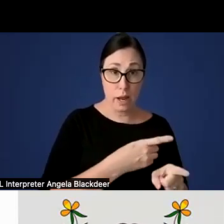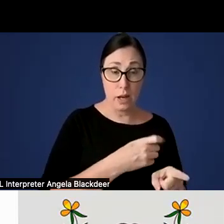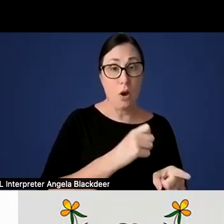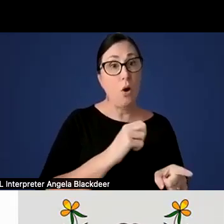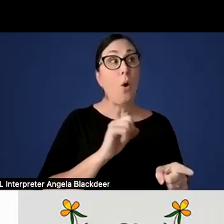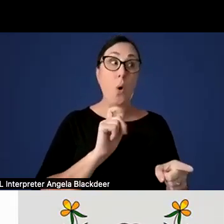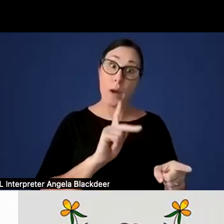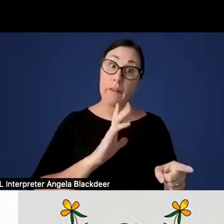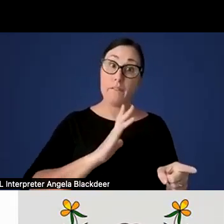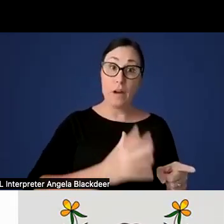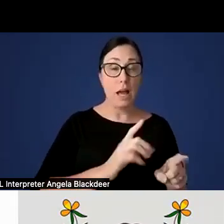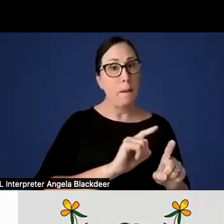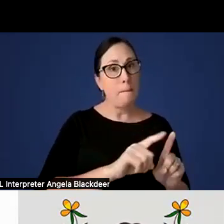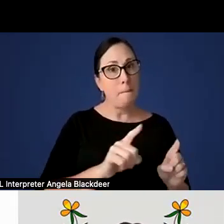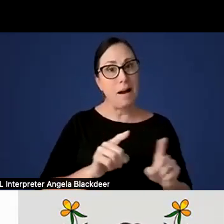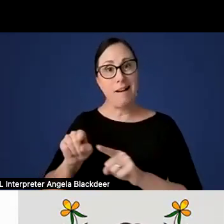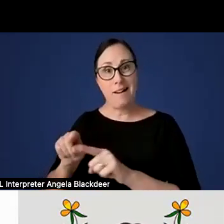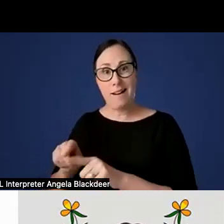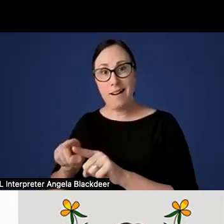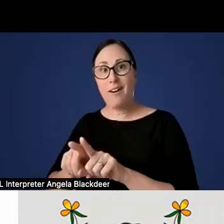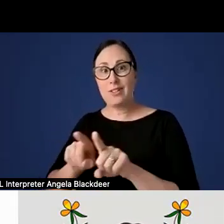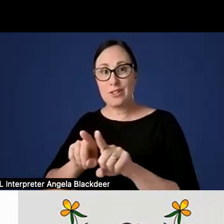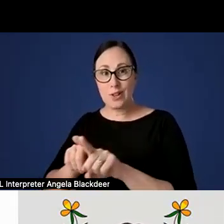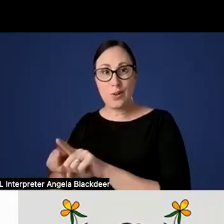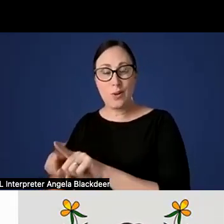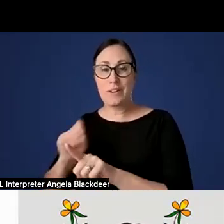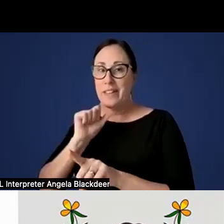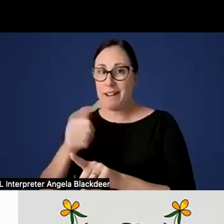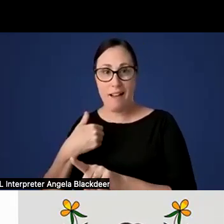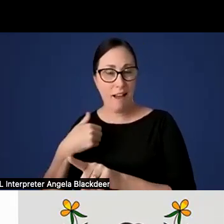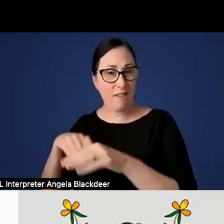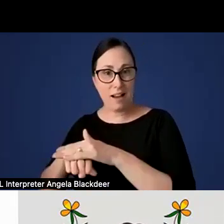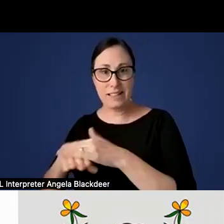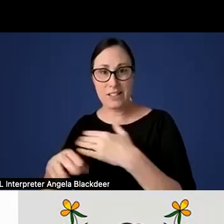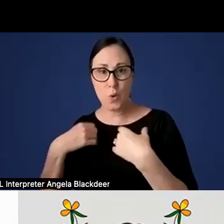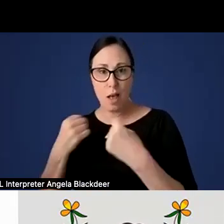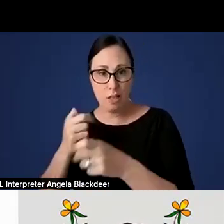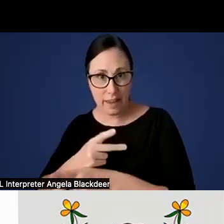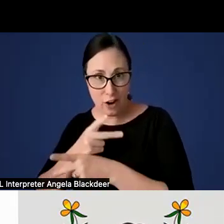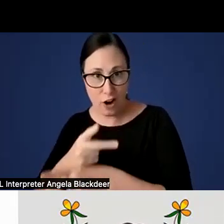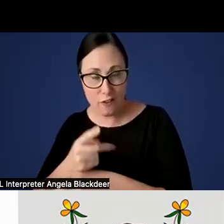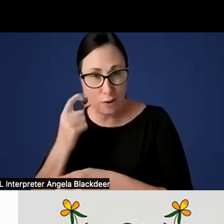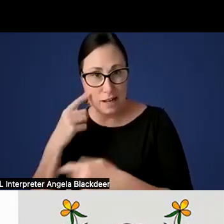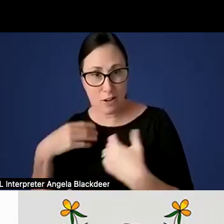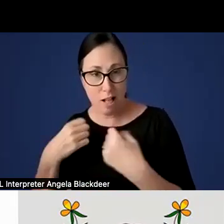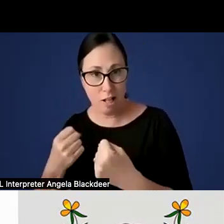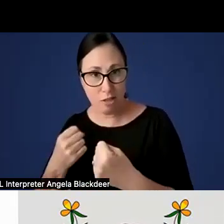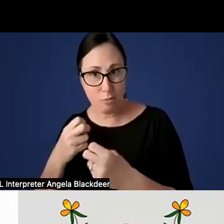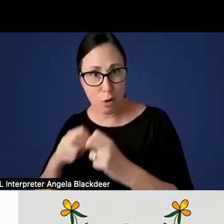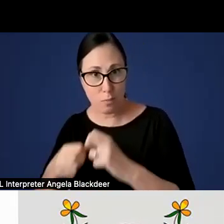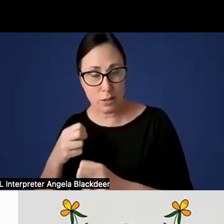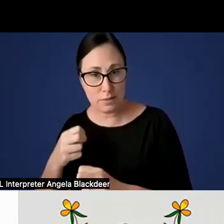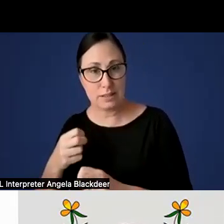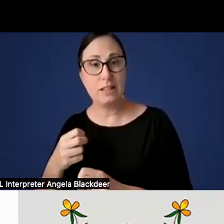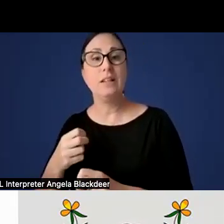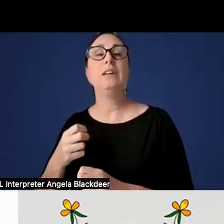of health? If they don't have healthcare, well, how can they get treatment for their any mental health issues or disorders that they have?